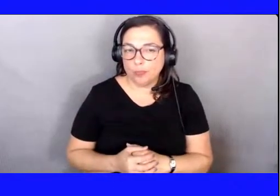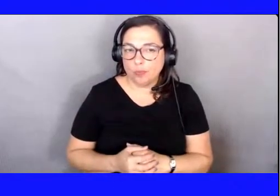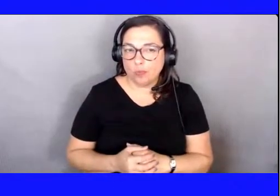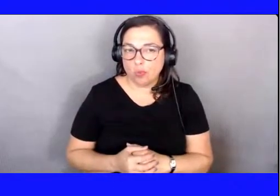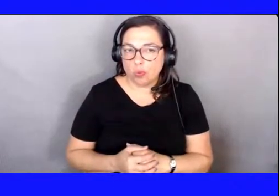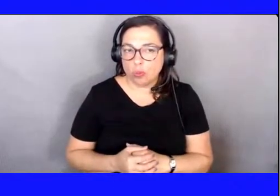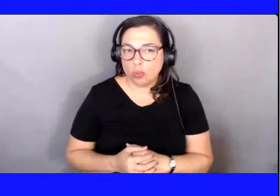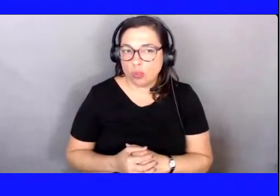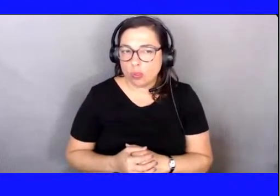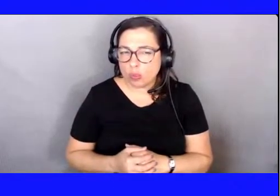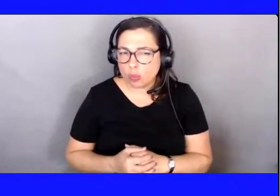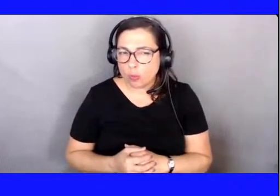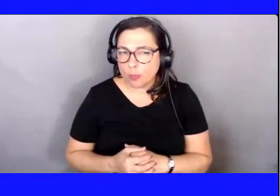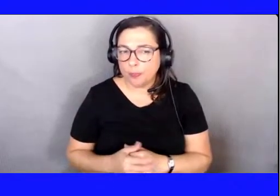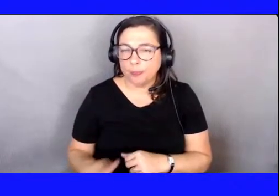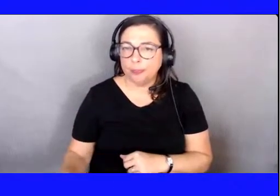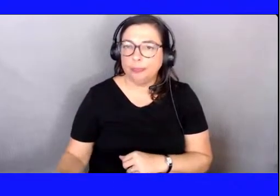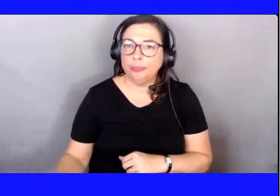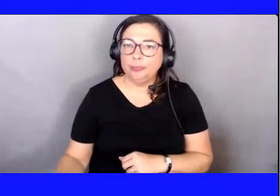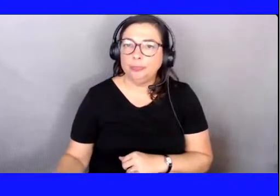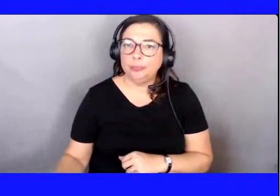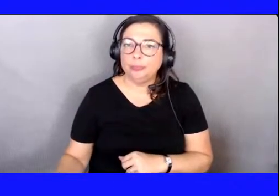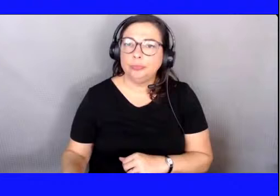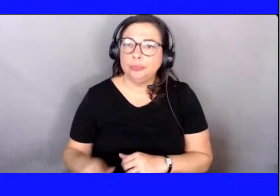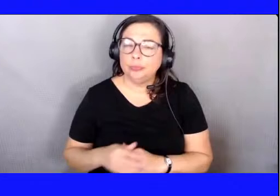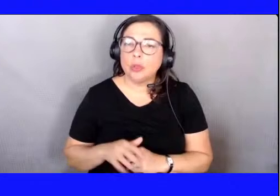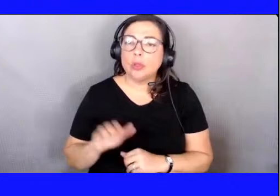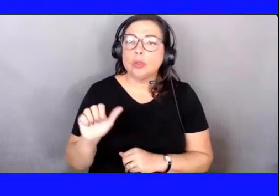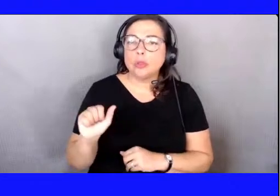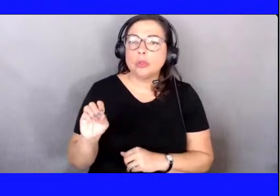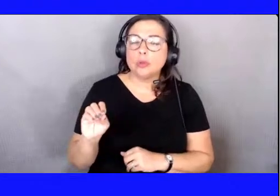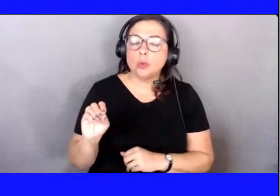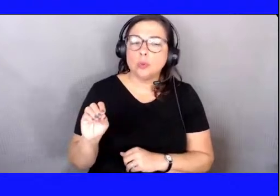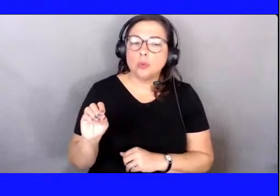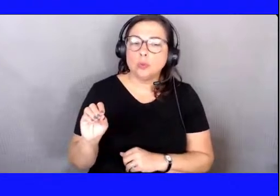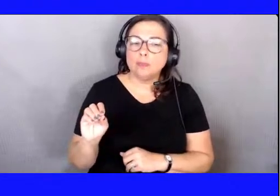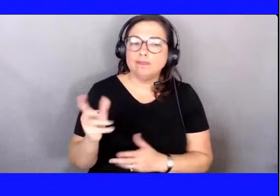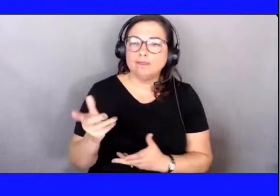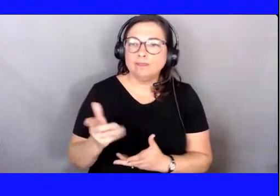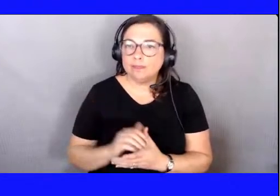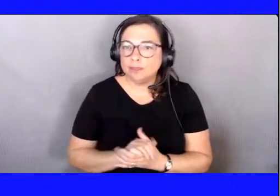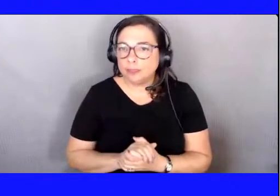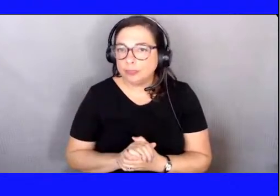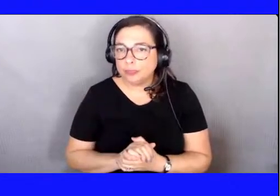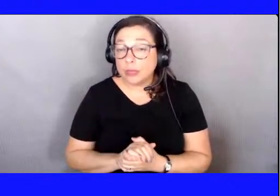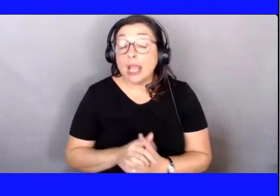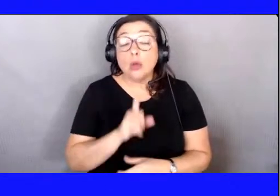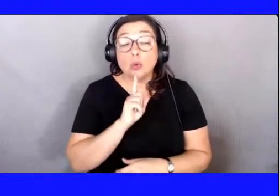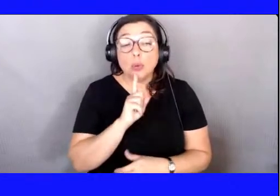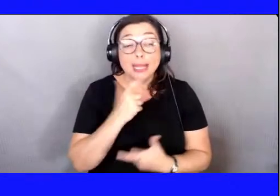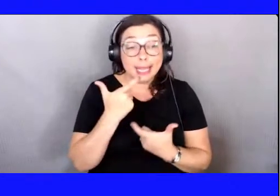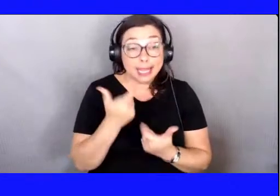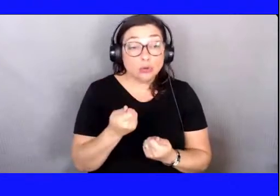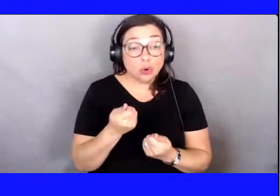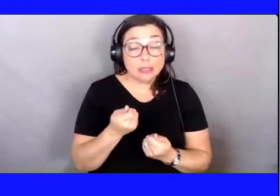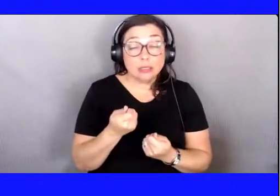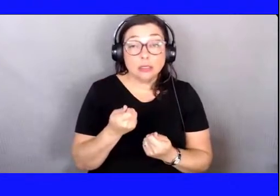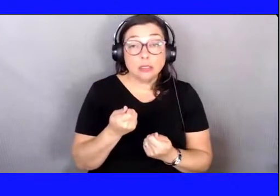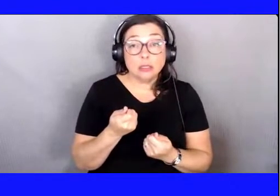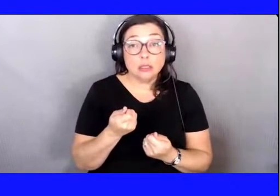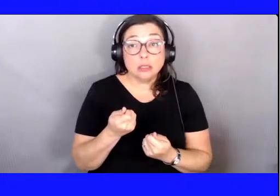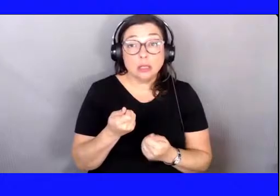and city maintenance if they're not already. And so that, and super interestingly, what came out of